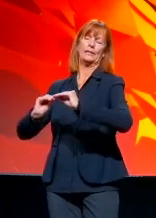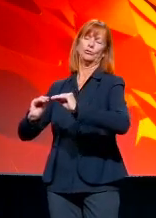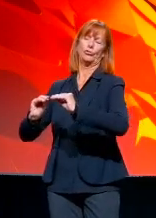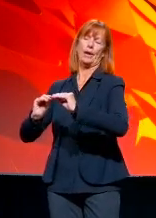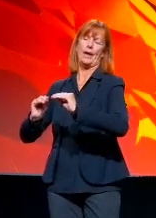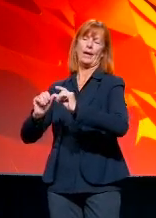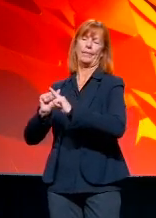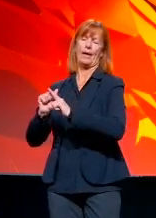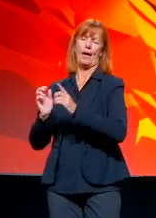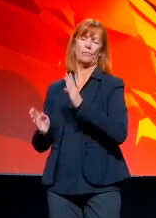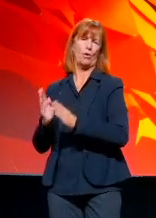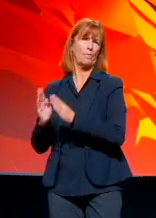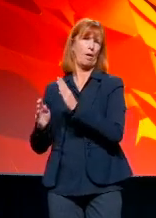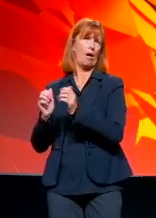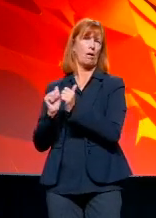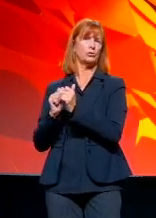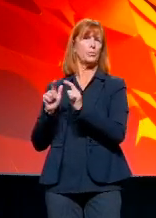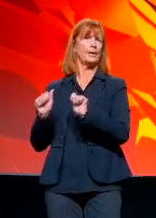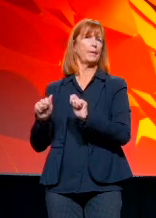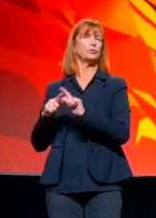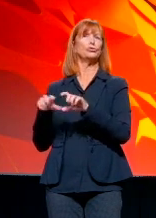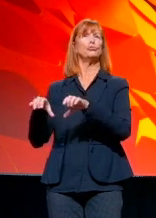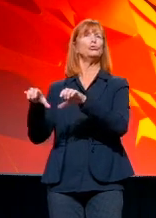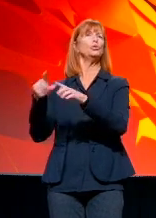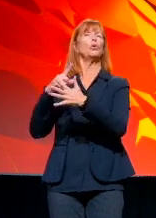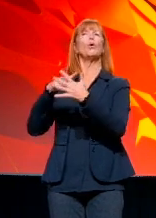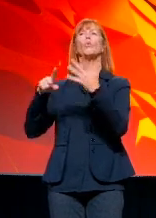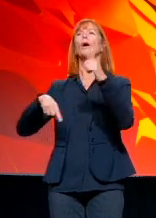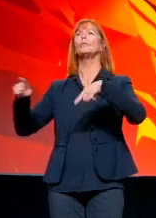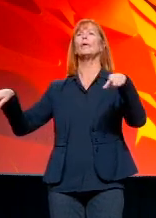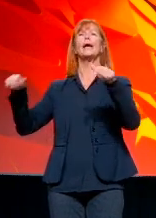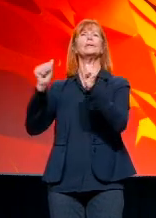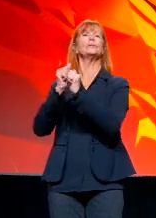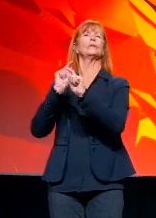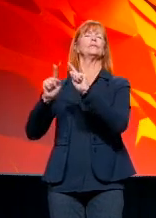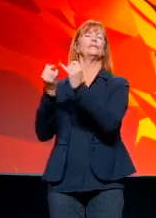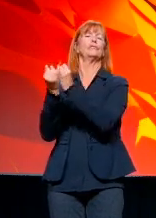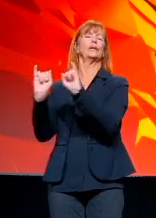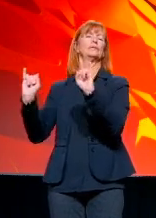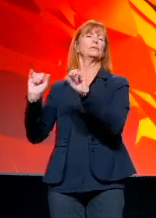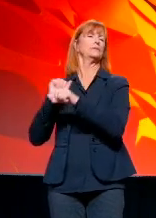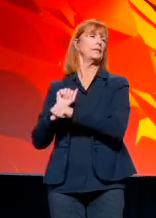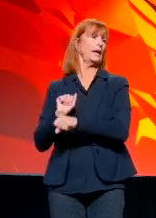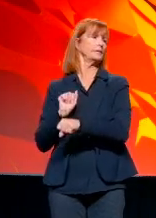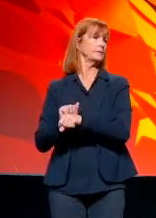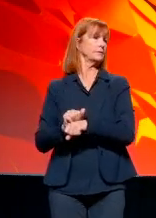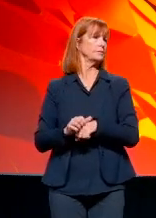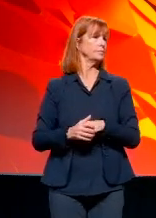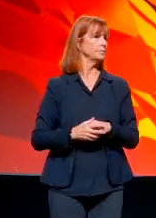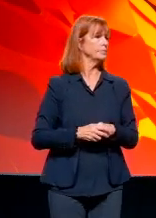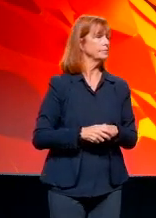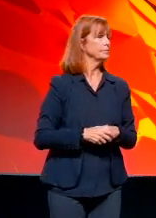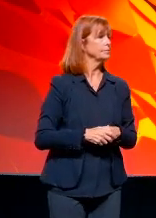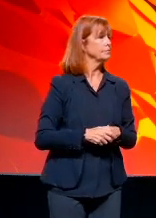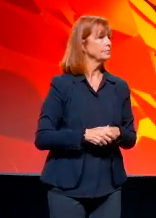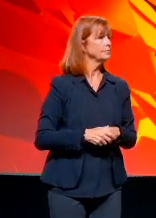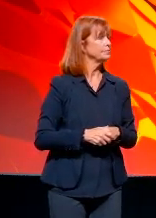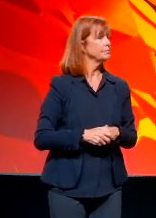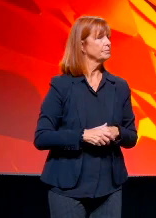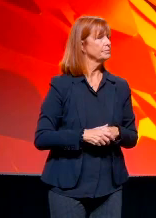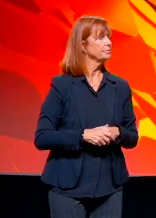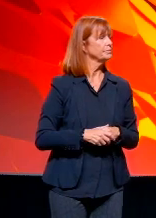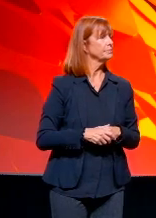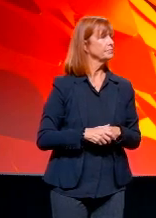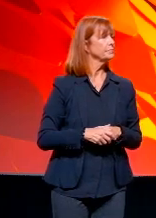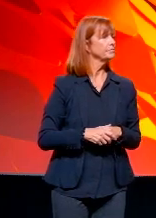that be able to carry out like a wide range of tasks in the wild. So motivated by the promise